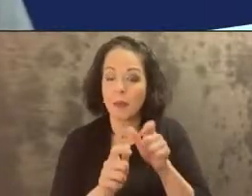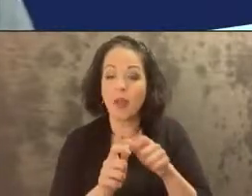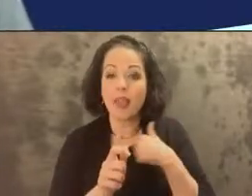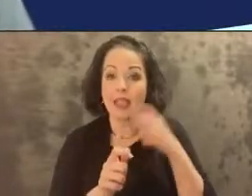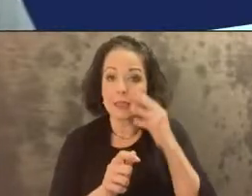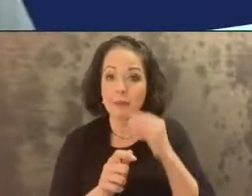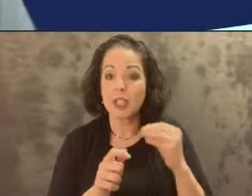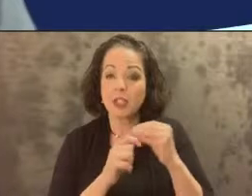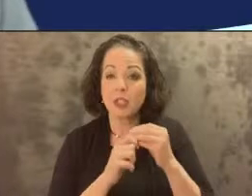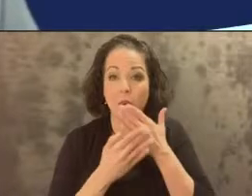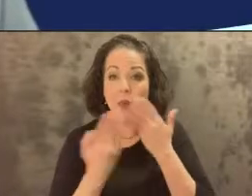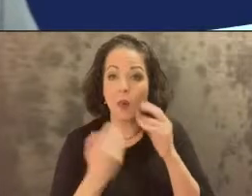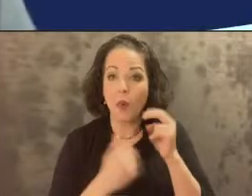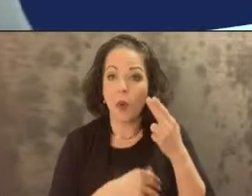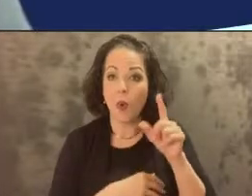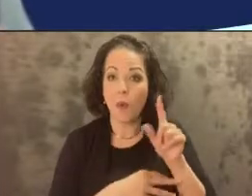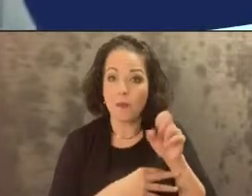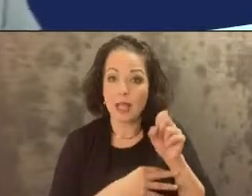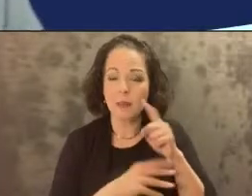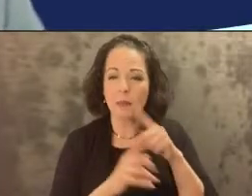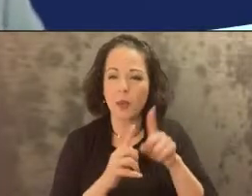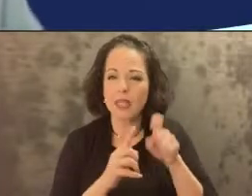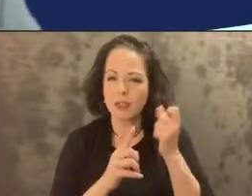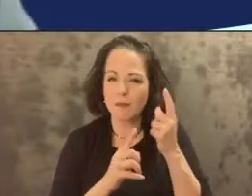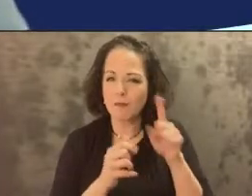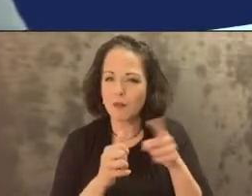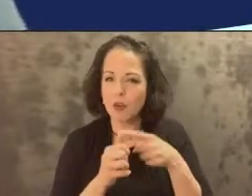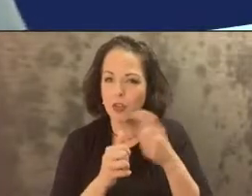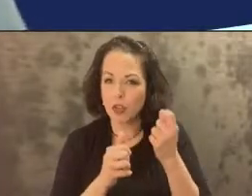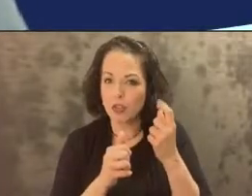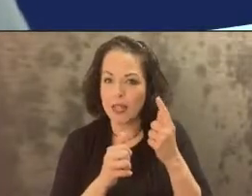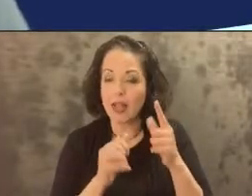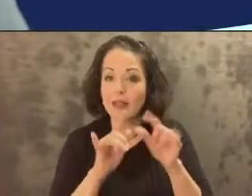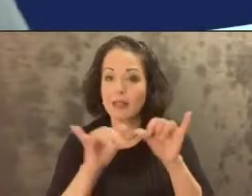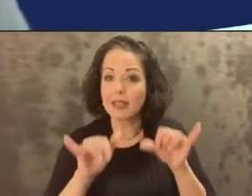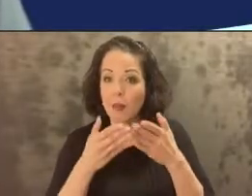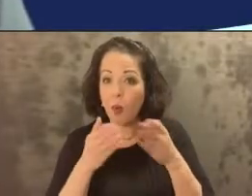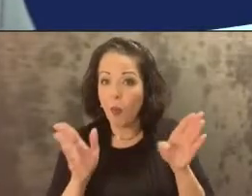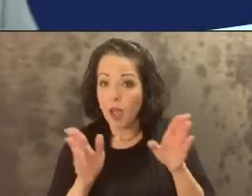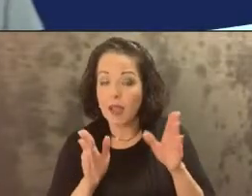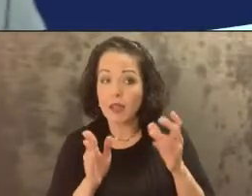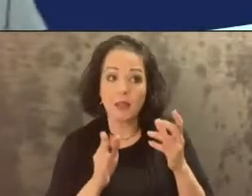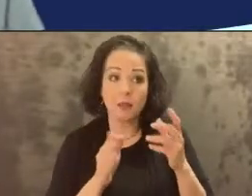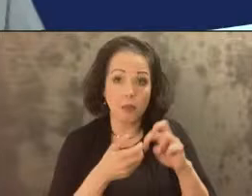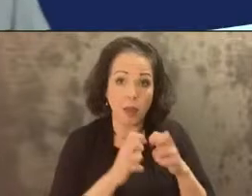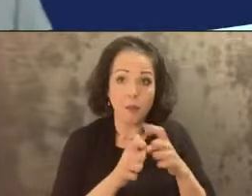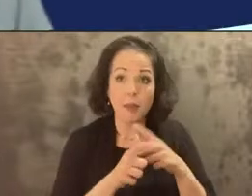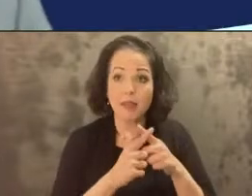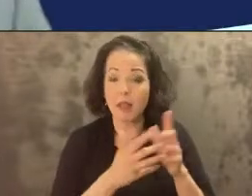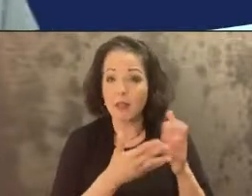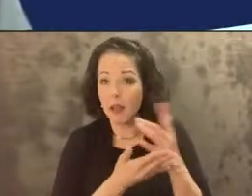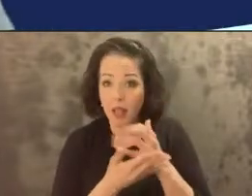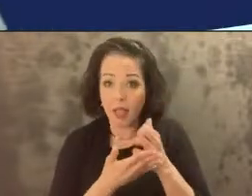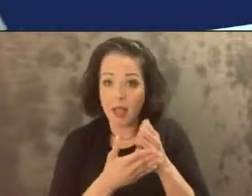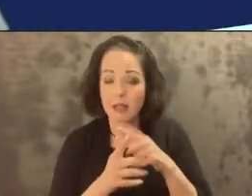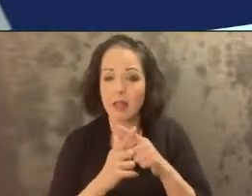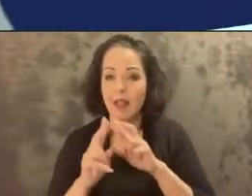system-wide understanding of the problem and response and ability to collect the data and analyze it and use it. So thank